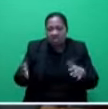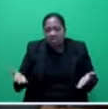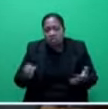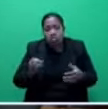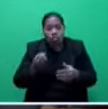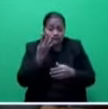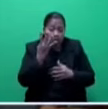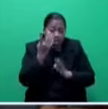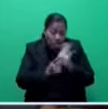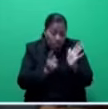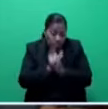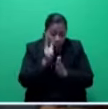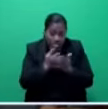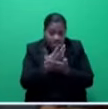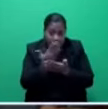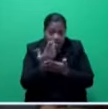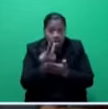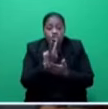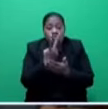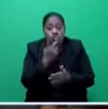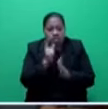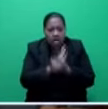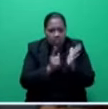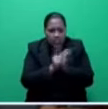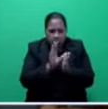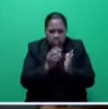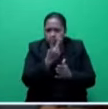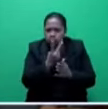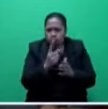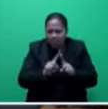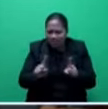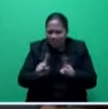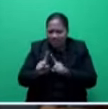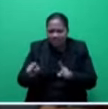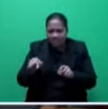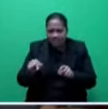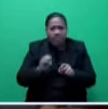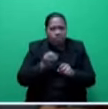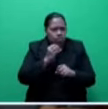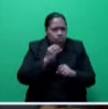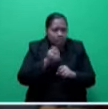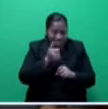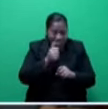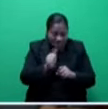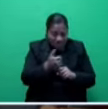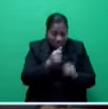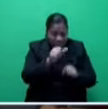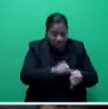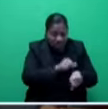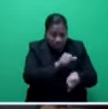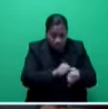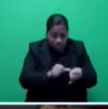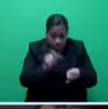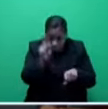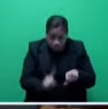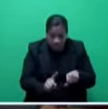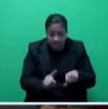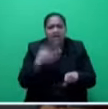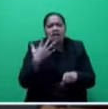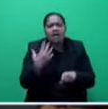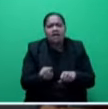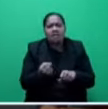hours daily on 2 different stations, totaling 23 hours per week, started from 6th of April. As of today, we have